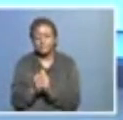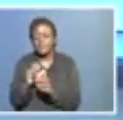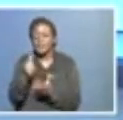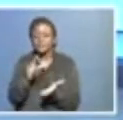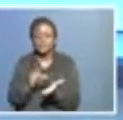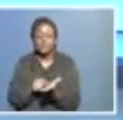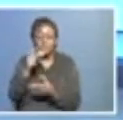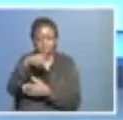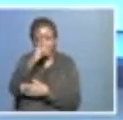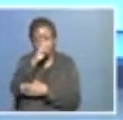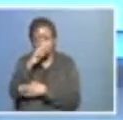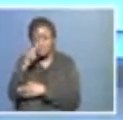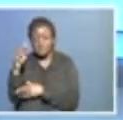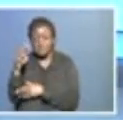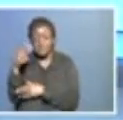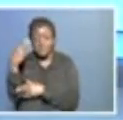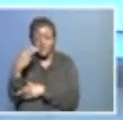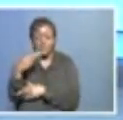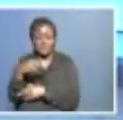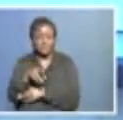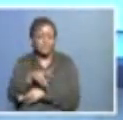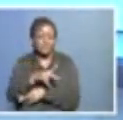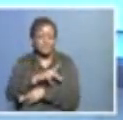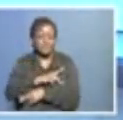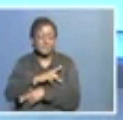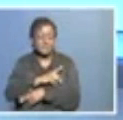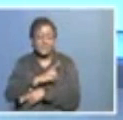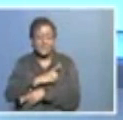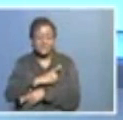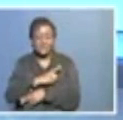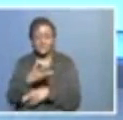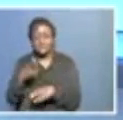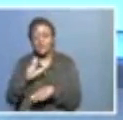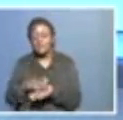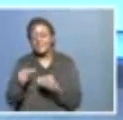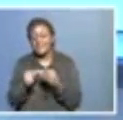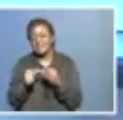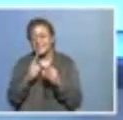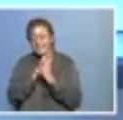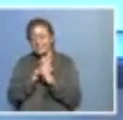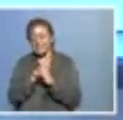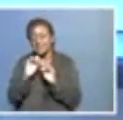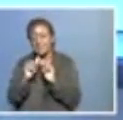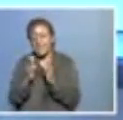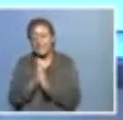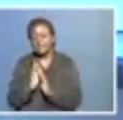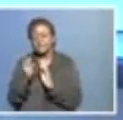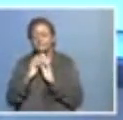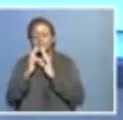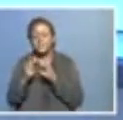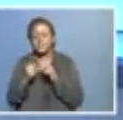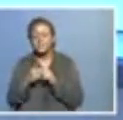In other news, Prime Minister the Honourable Philip Davis on the defensive when asked to respond to comments former Prime Minister the Right Honourable